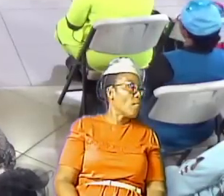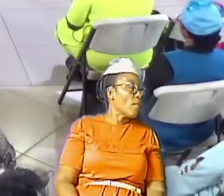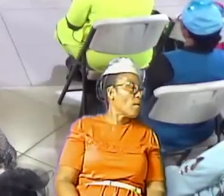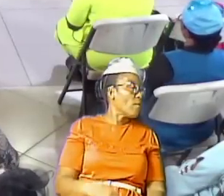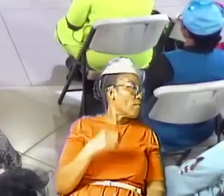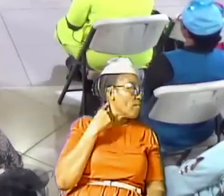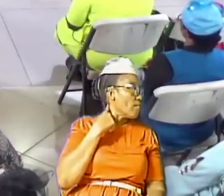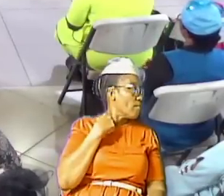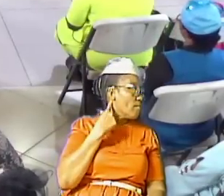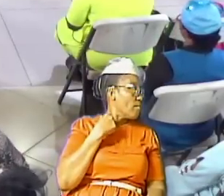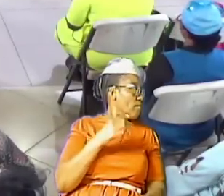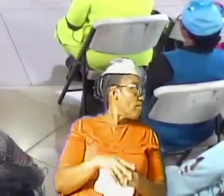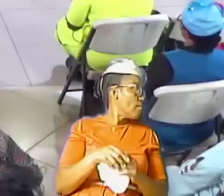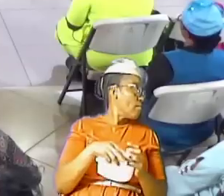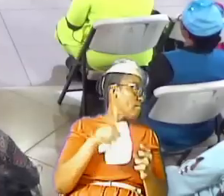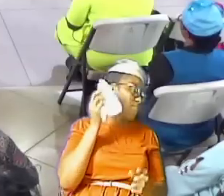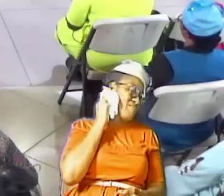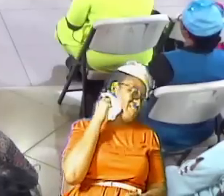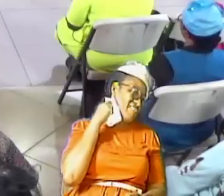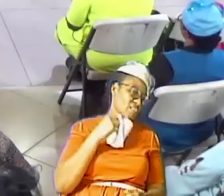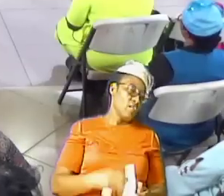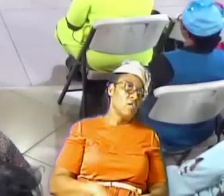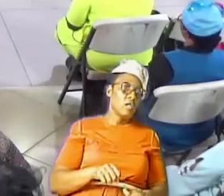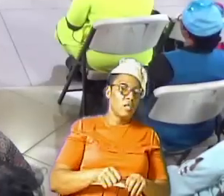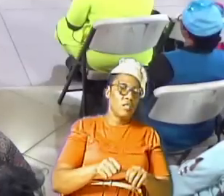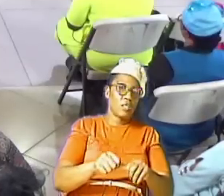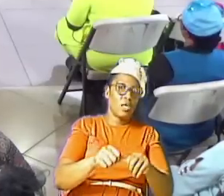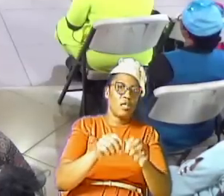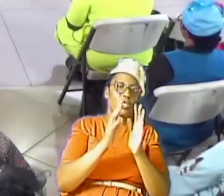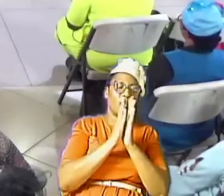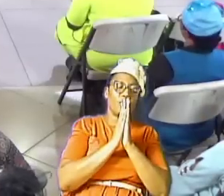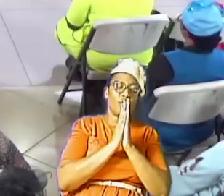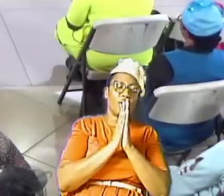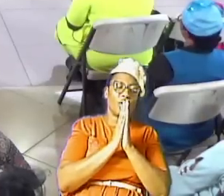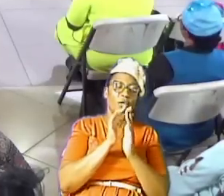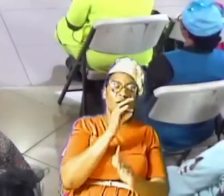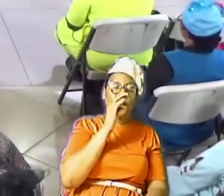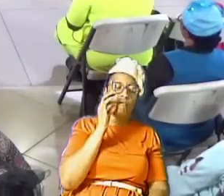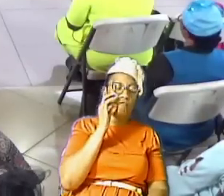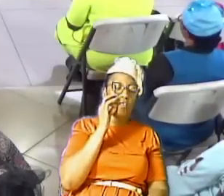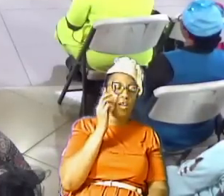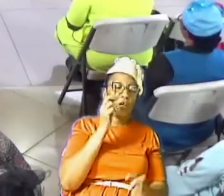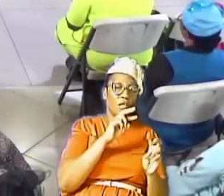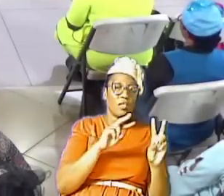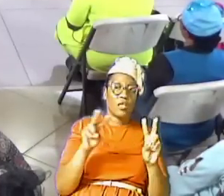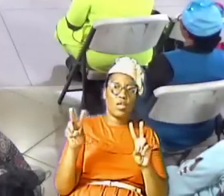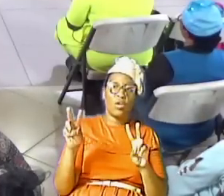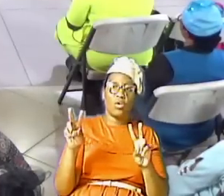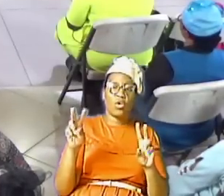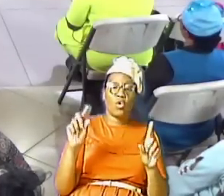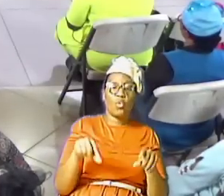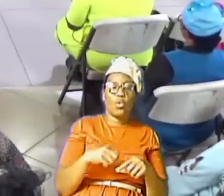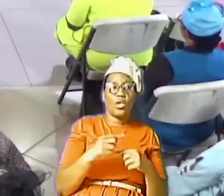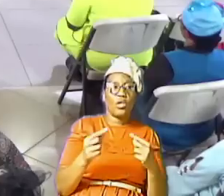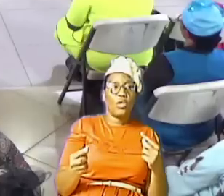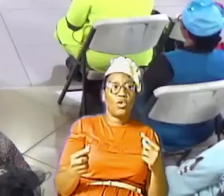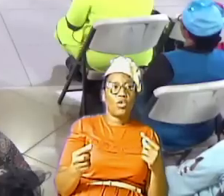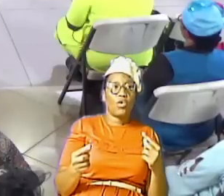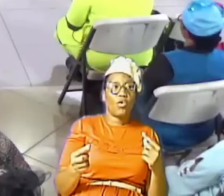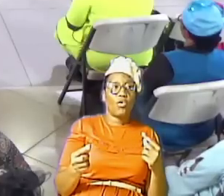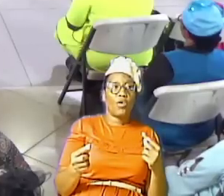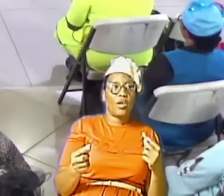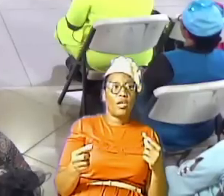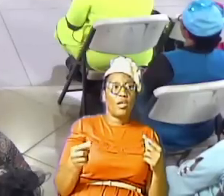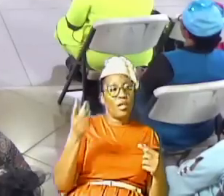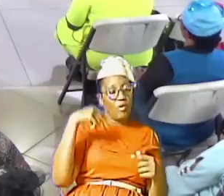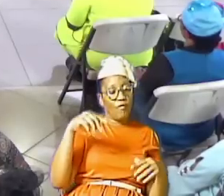bear that in mind. And of course, let's continue to pray and fast and look forward with great anticipation for